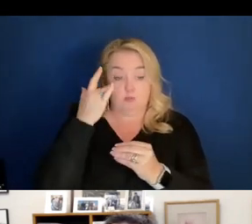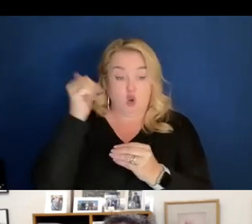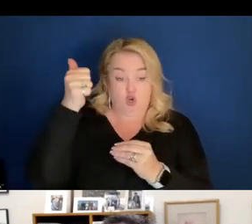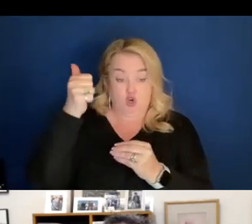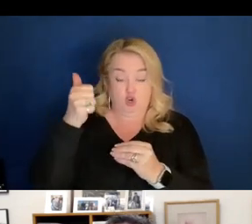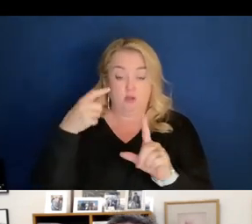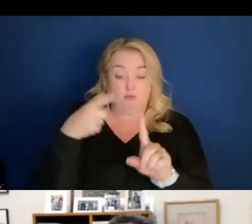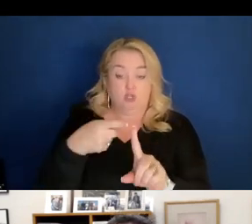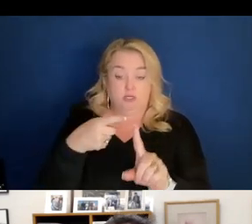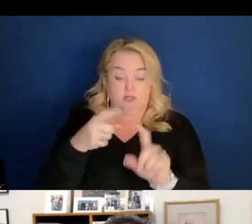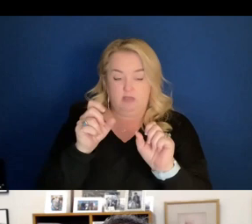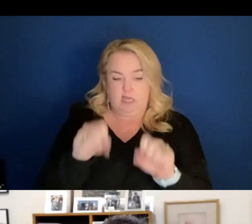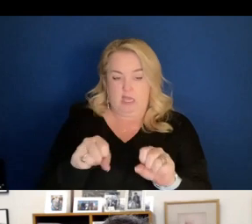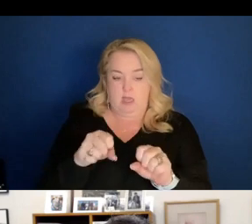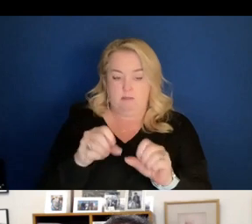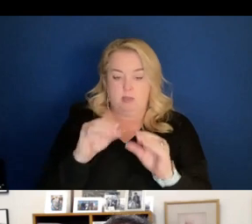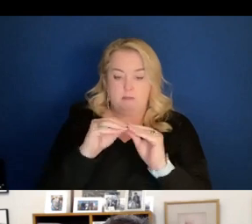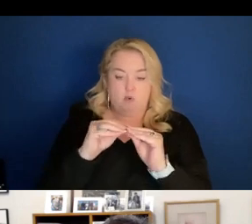a smarter objective can be much more